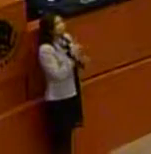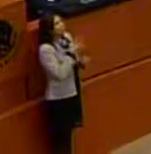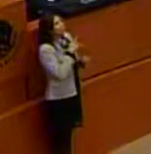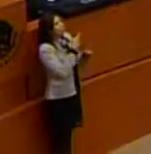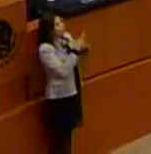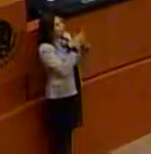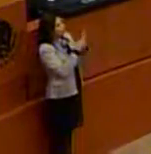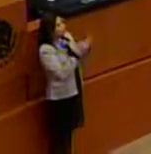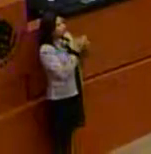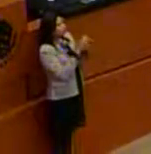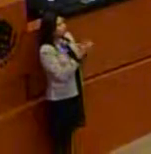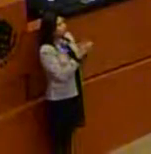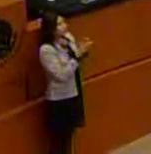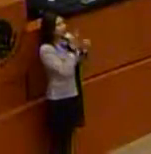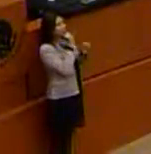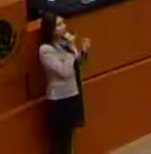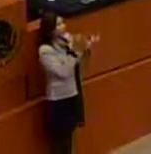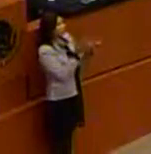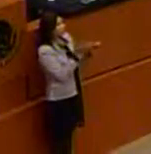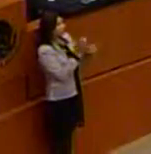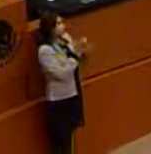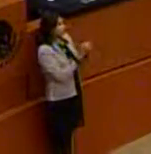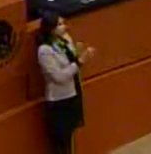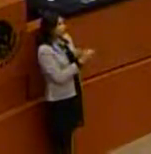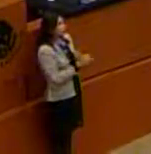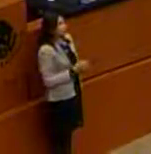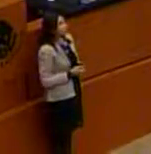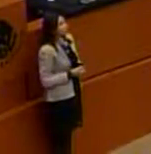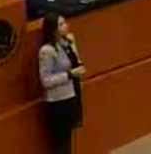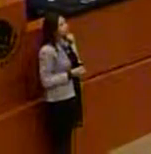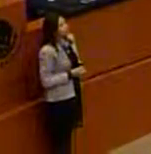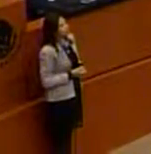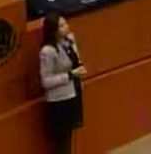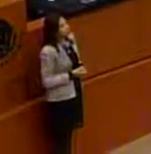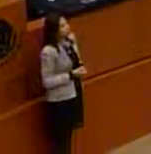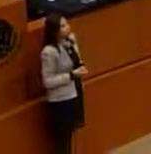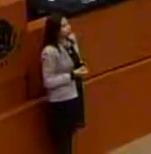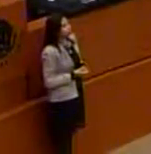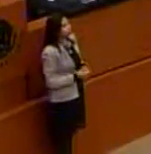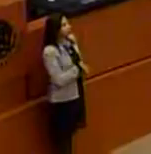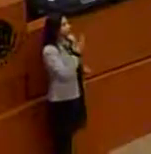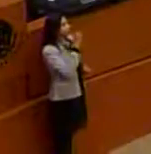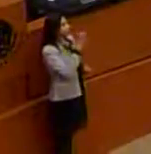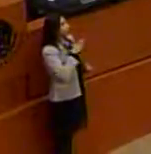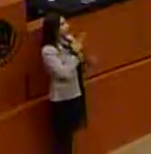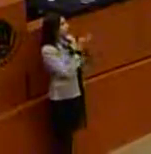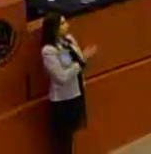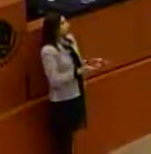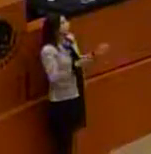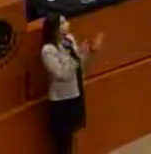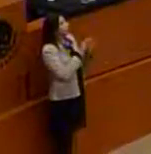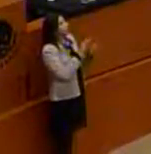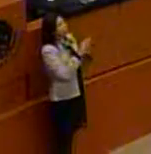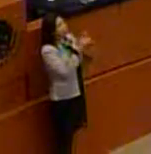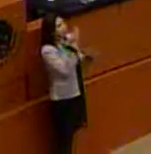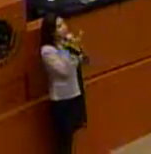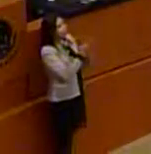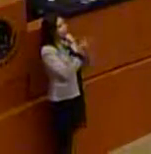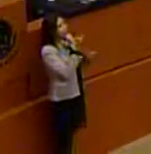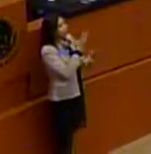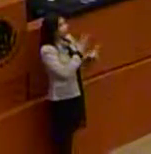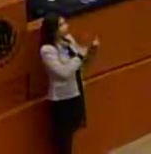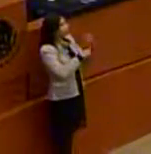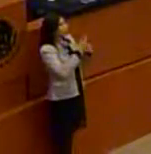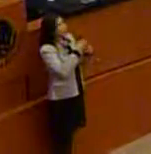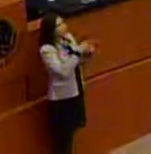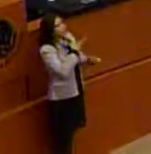don't want to do otherwise. This is obviously directly relevant to the goal of poverty reduction in Mexico and